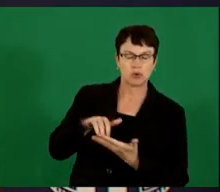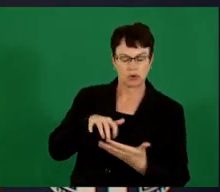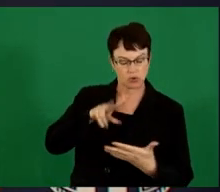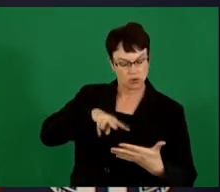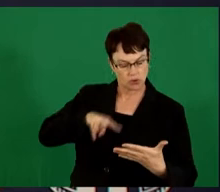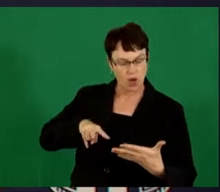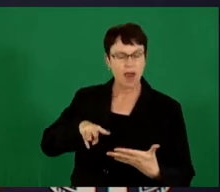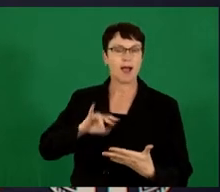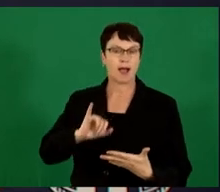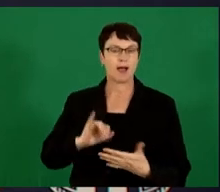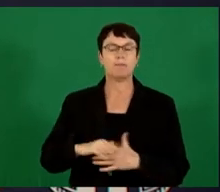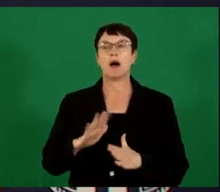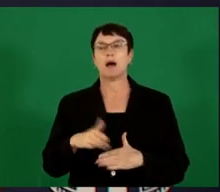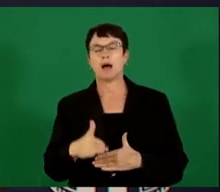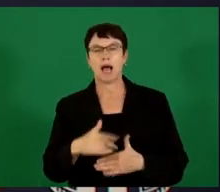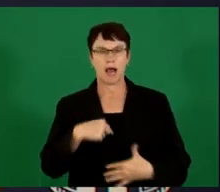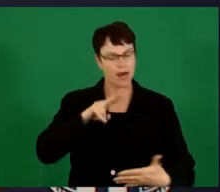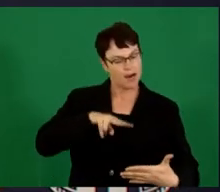policy appropriately.